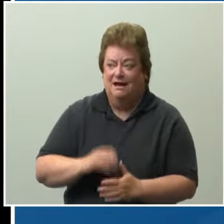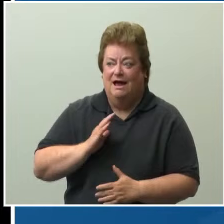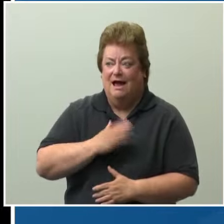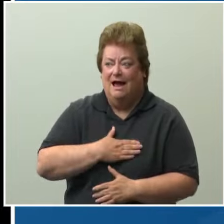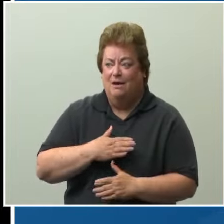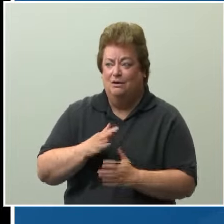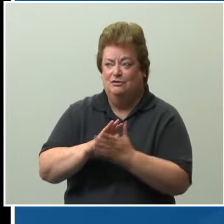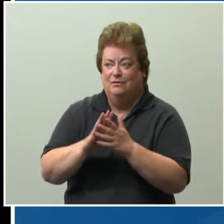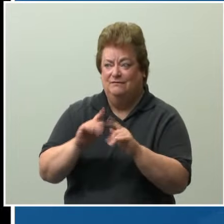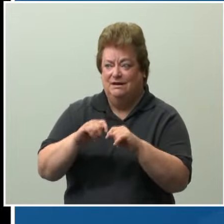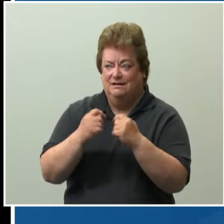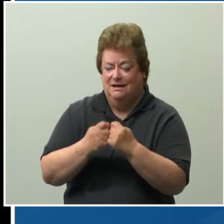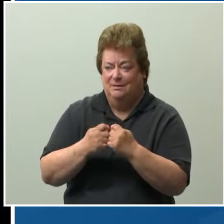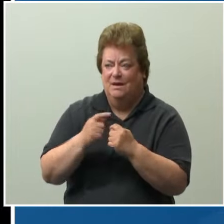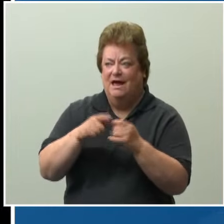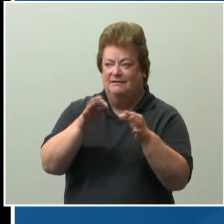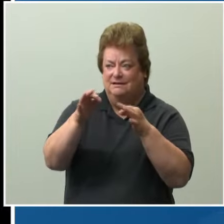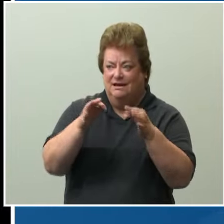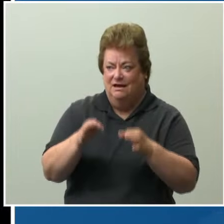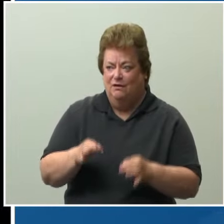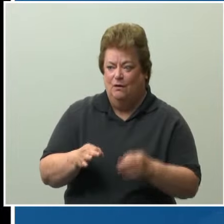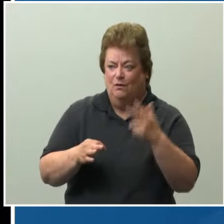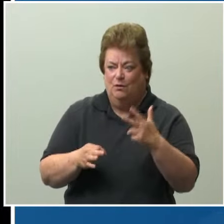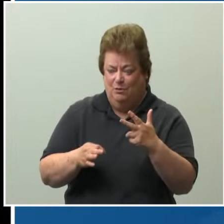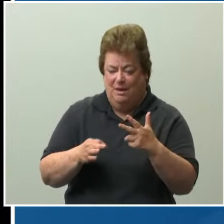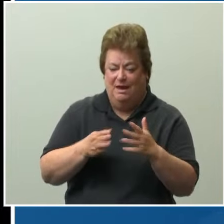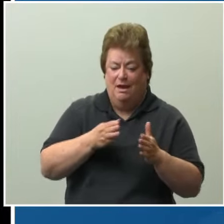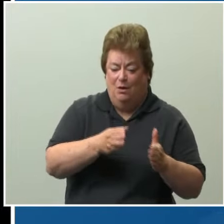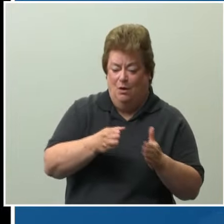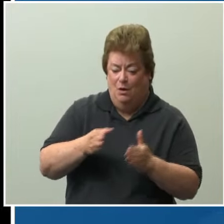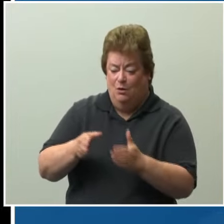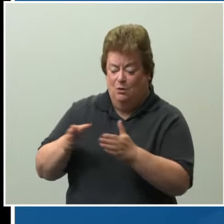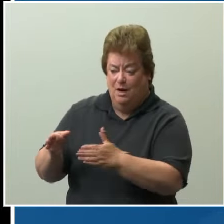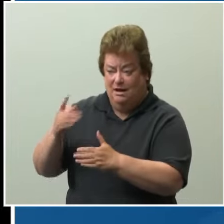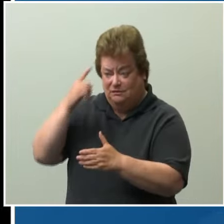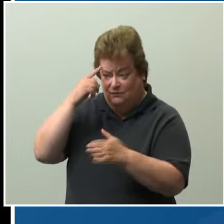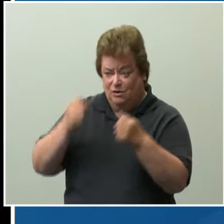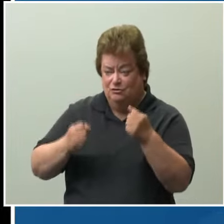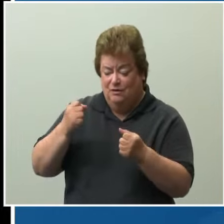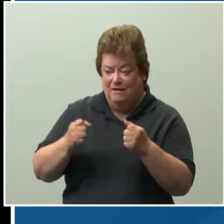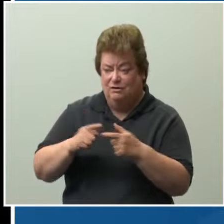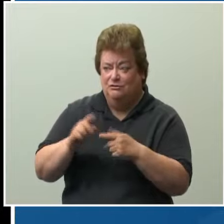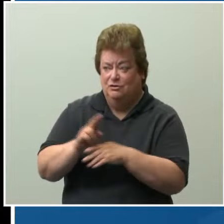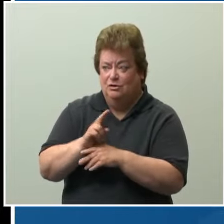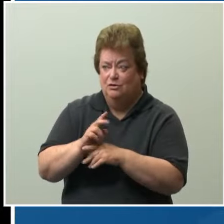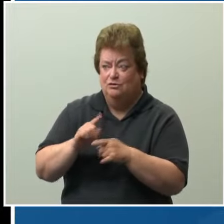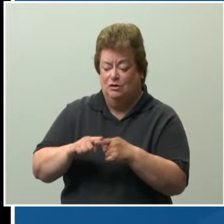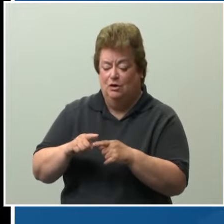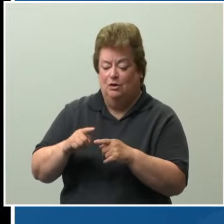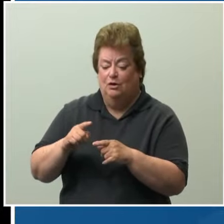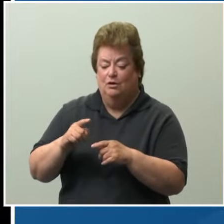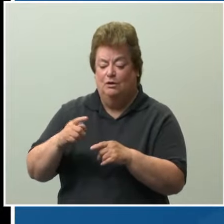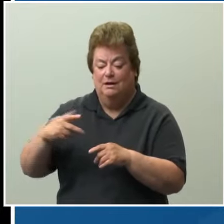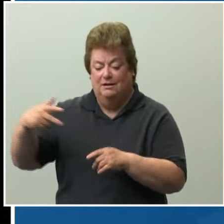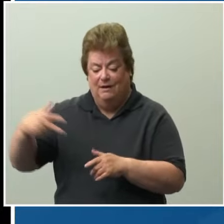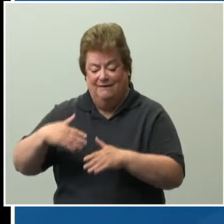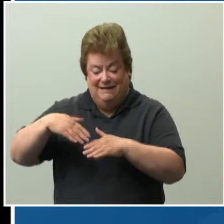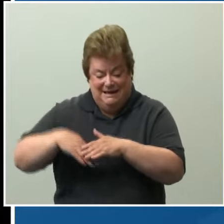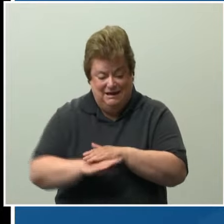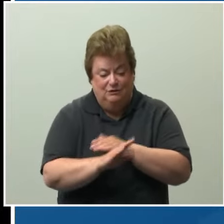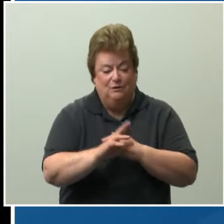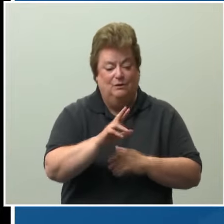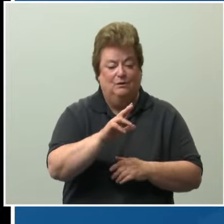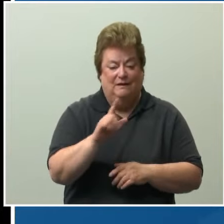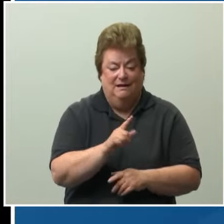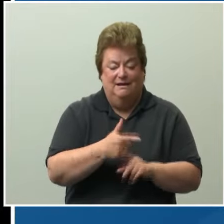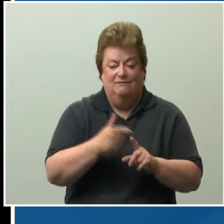has outlined 3 priority routes for drivers to use when driving into Lincoln from Interstate 80.